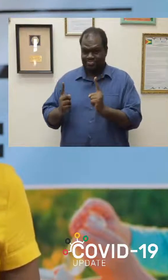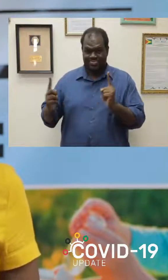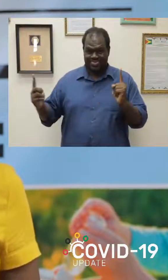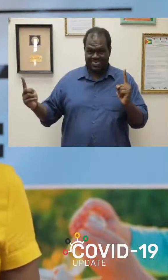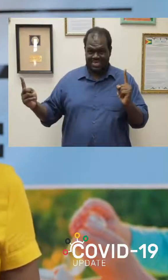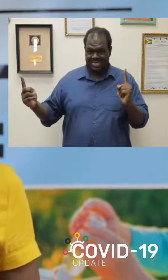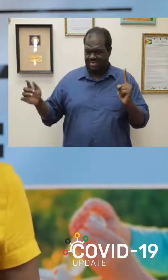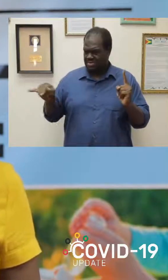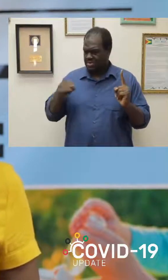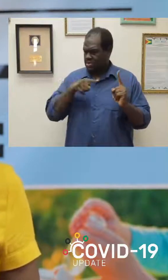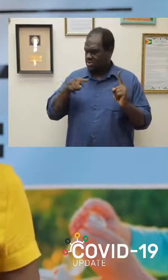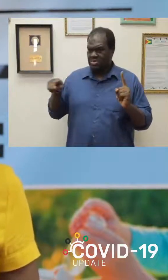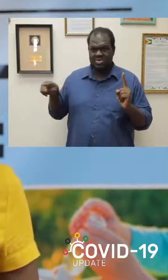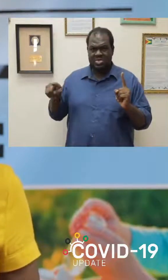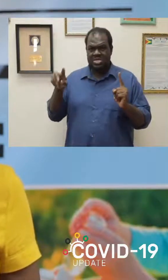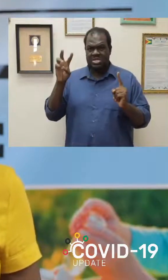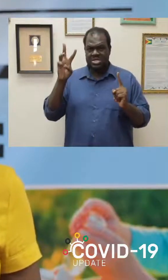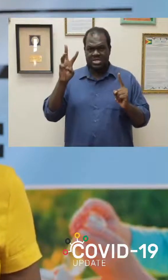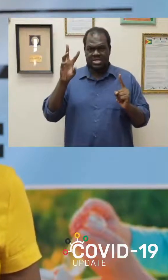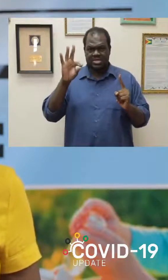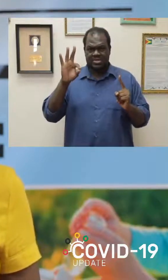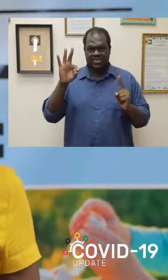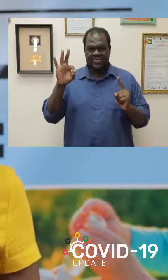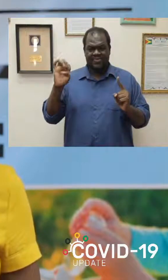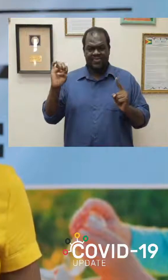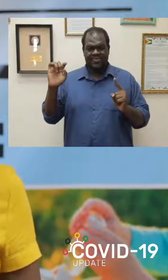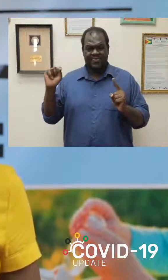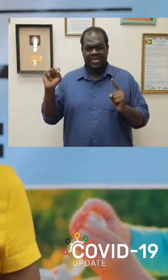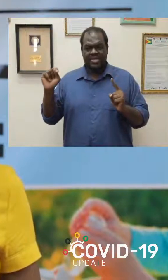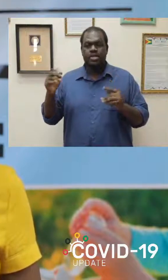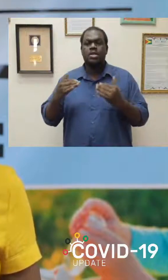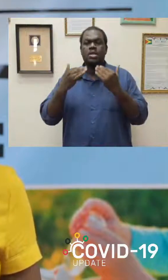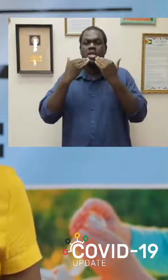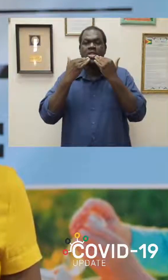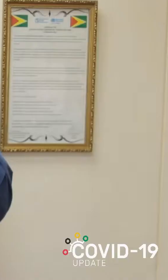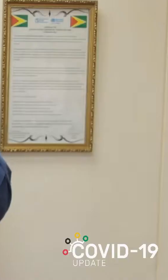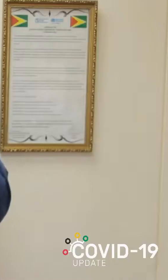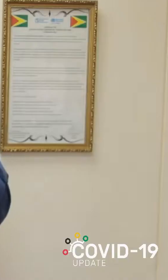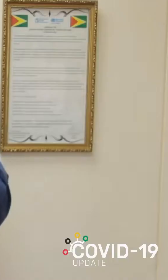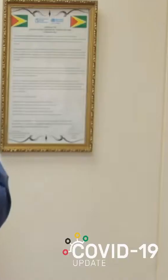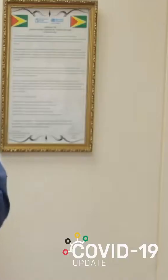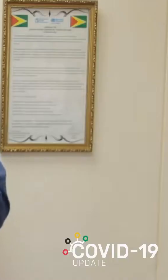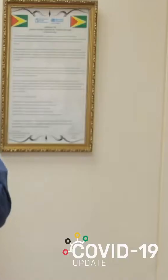Thank you all and continue to be safe. Thank you.